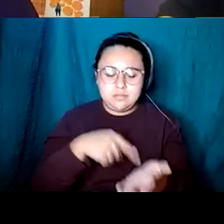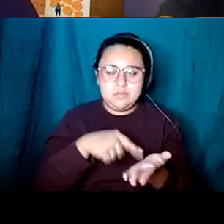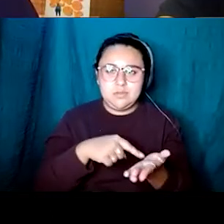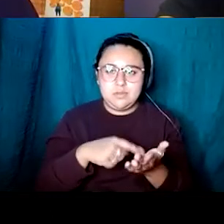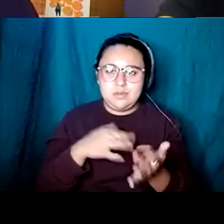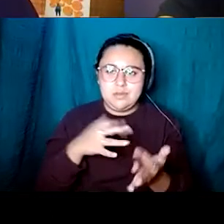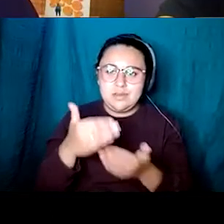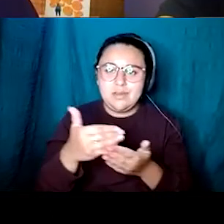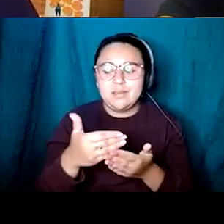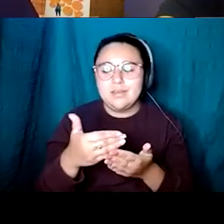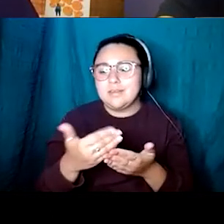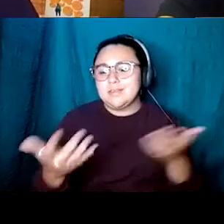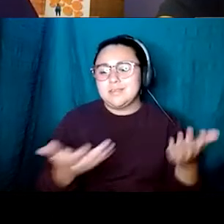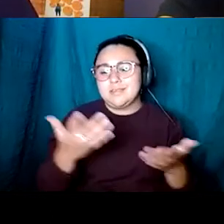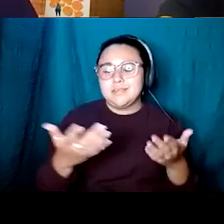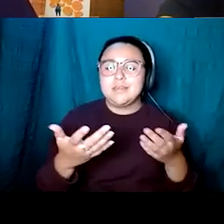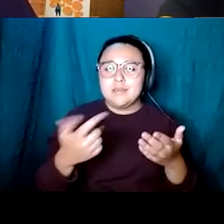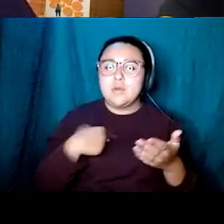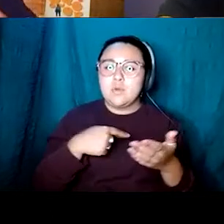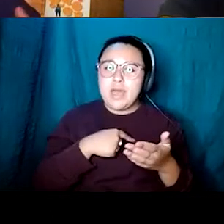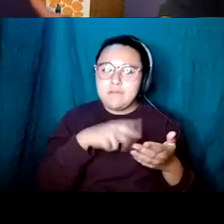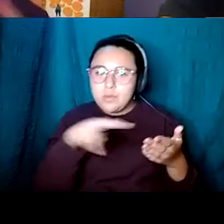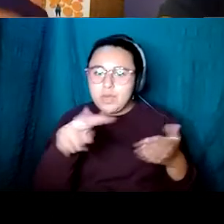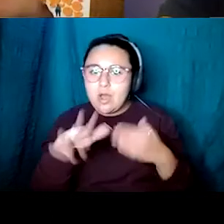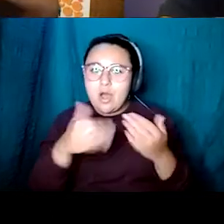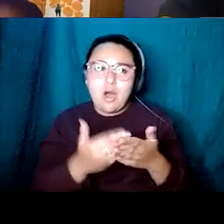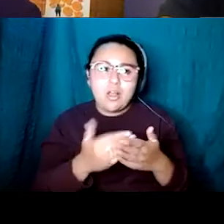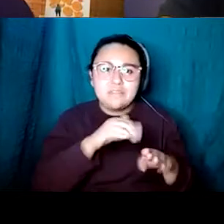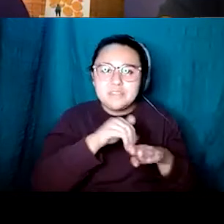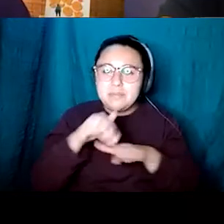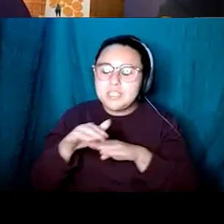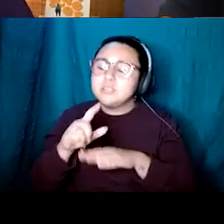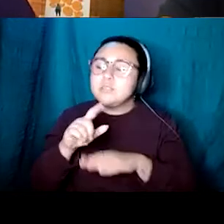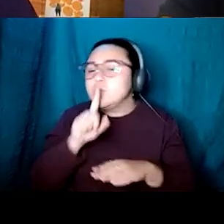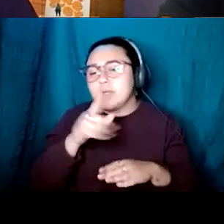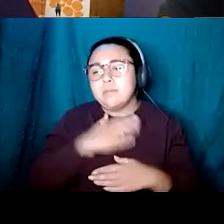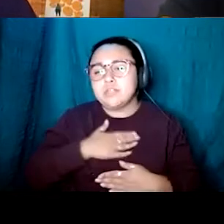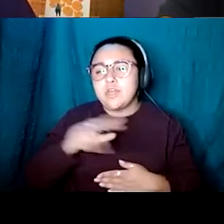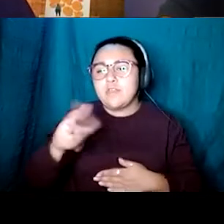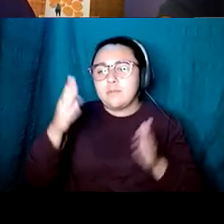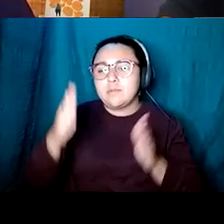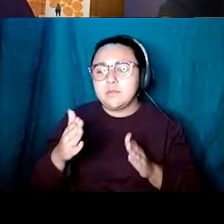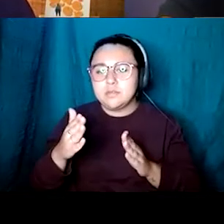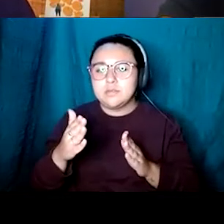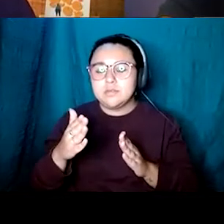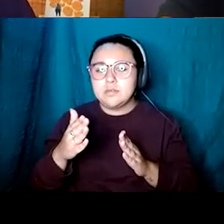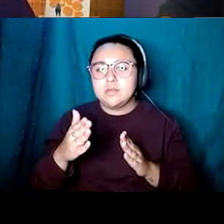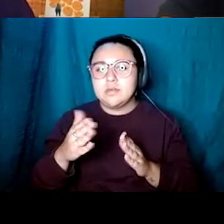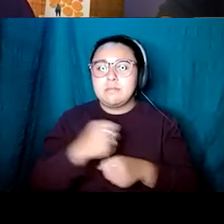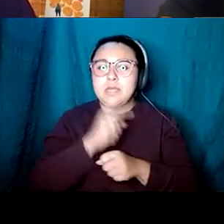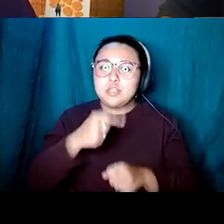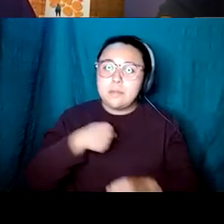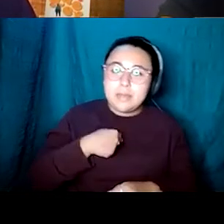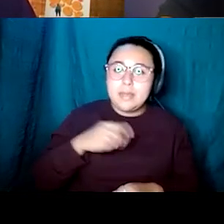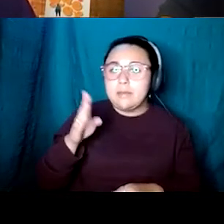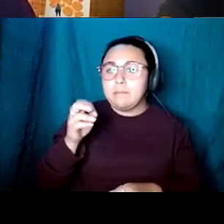So so I really appreciate having a third person to like keep me and Bruce like on track,